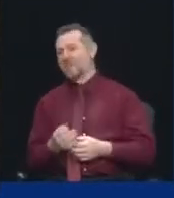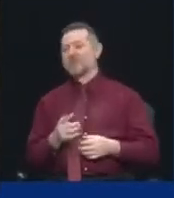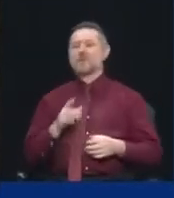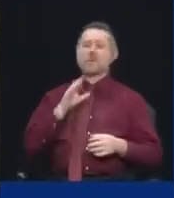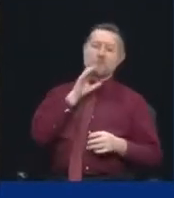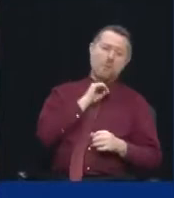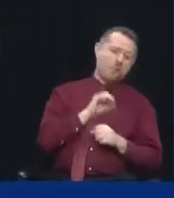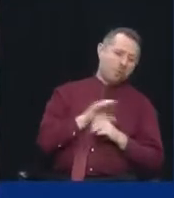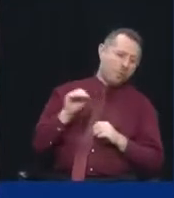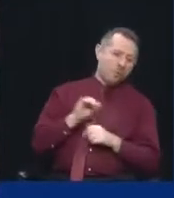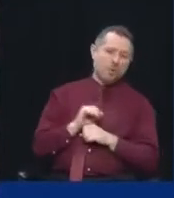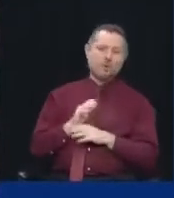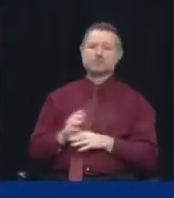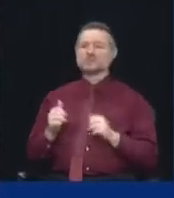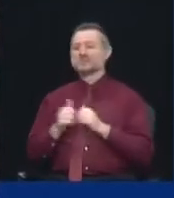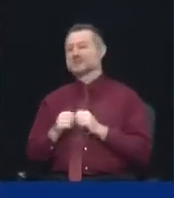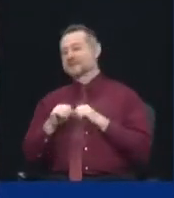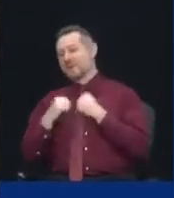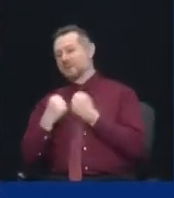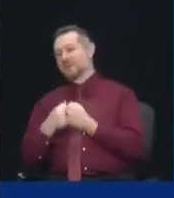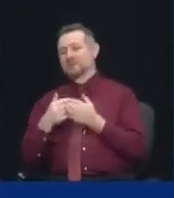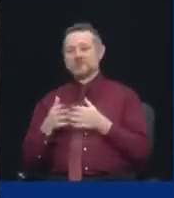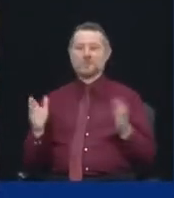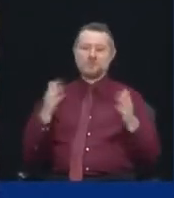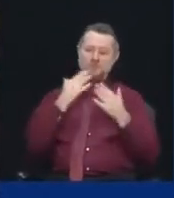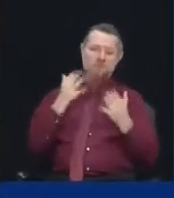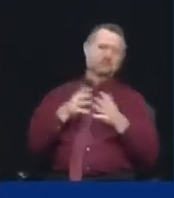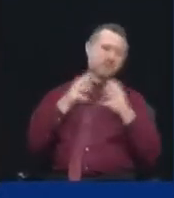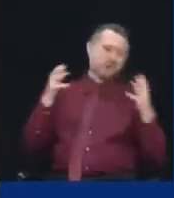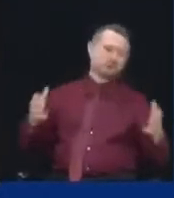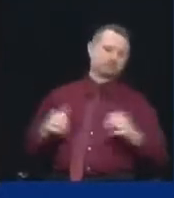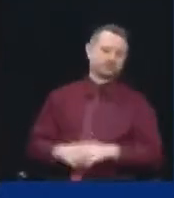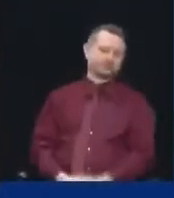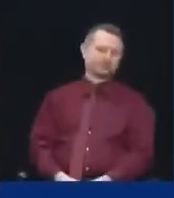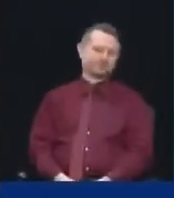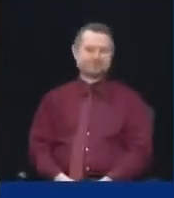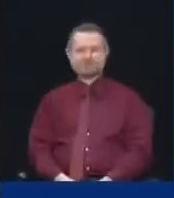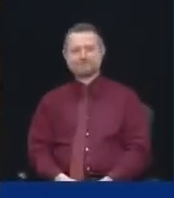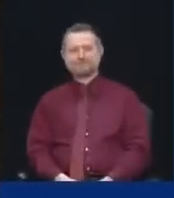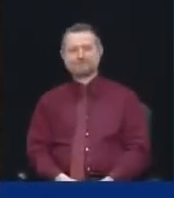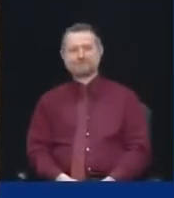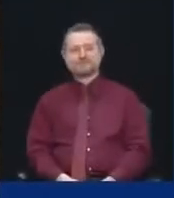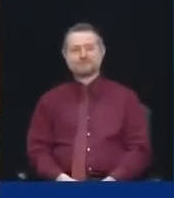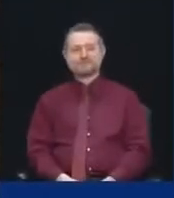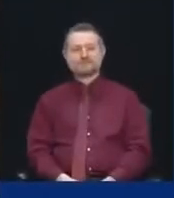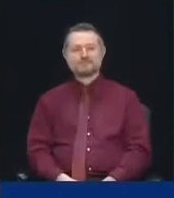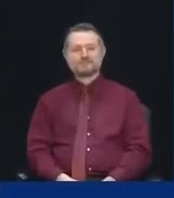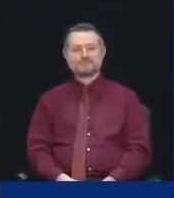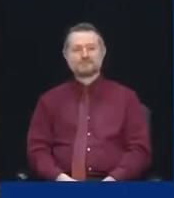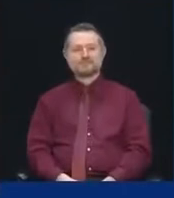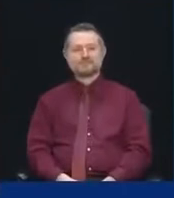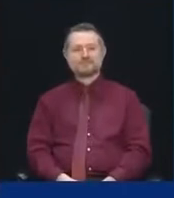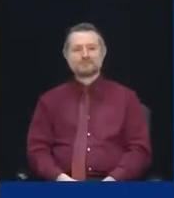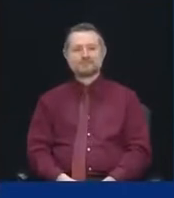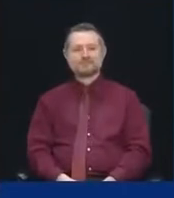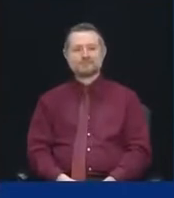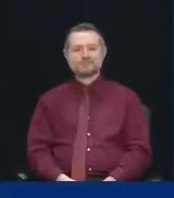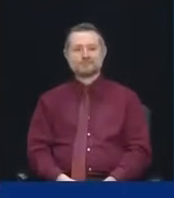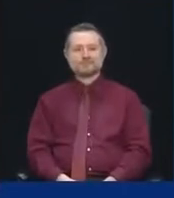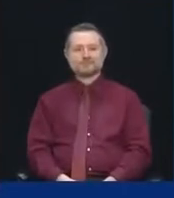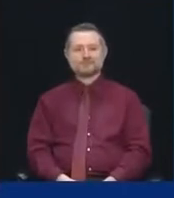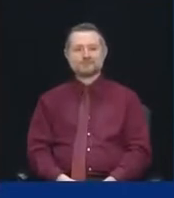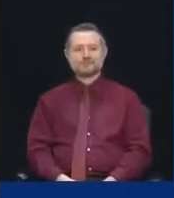co-workers, and society in general. Thank you very much.